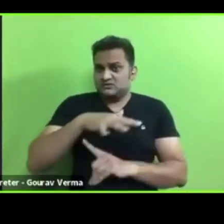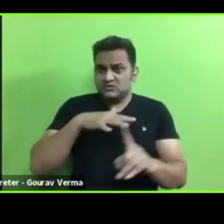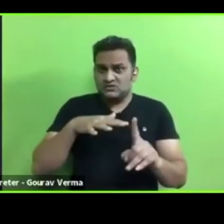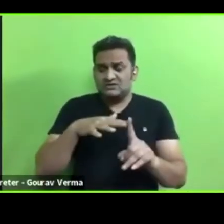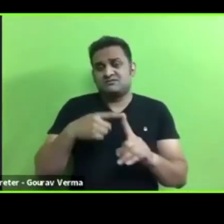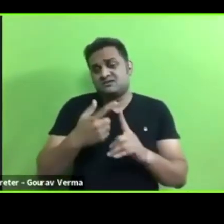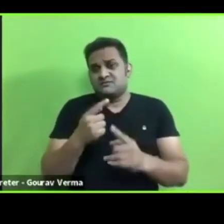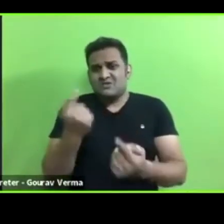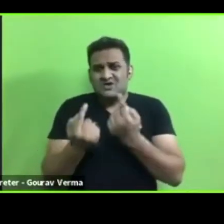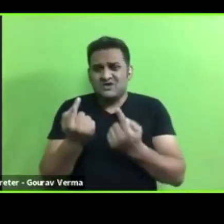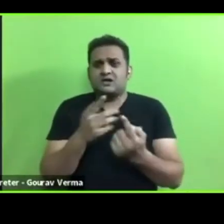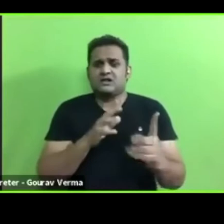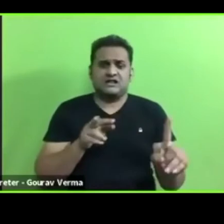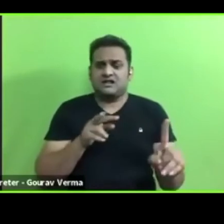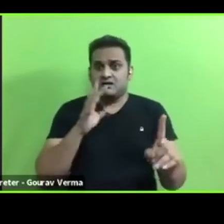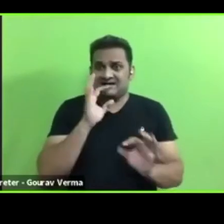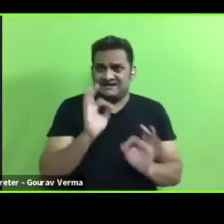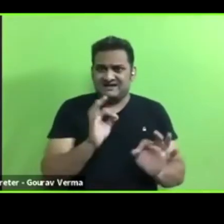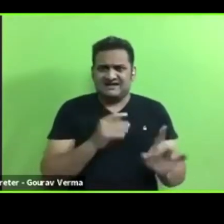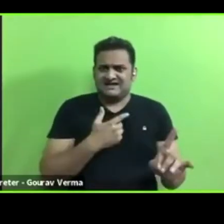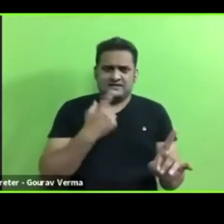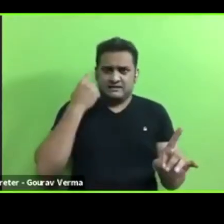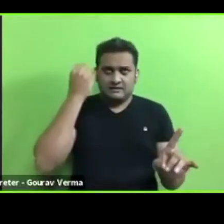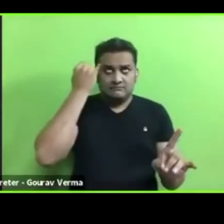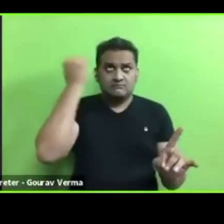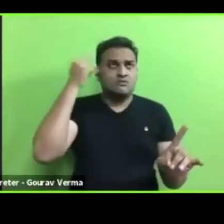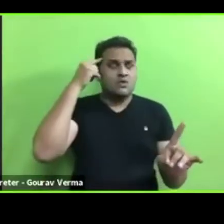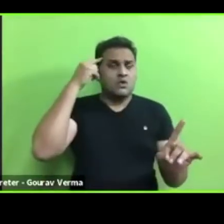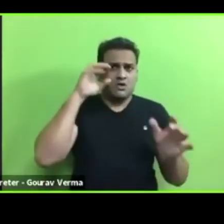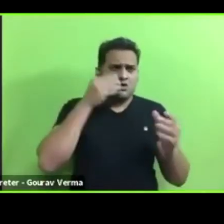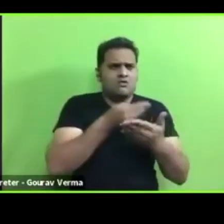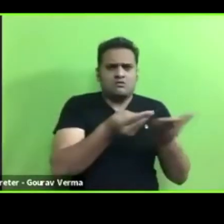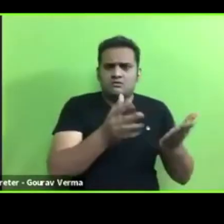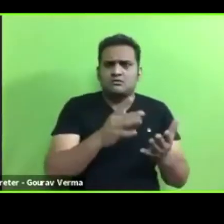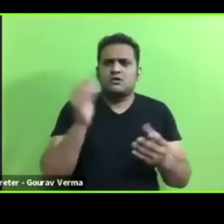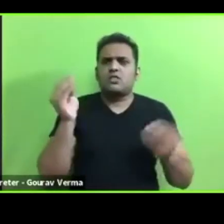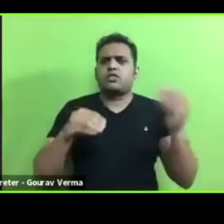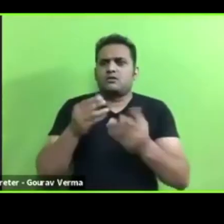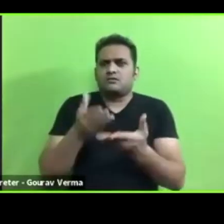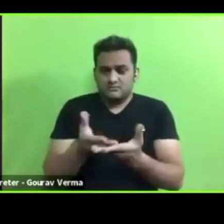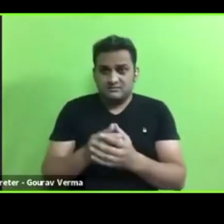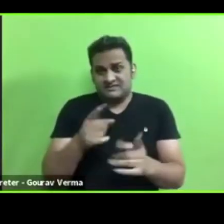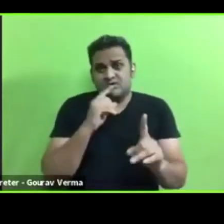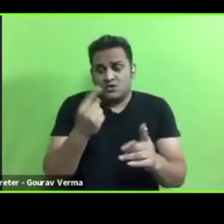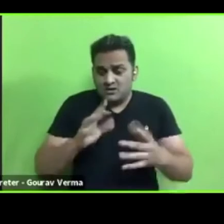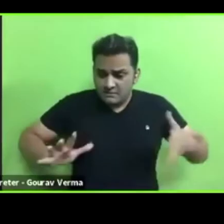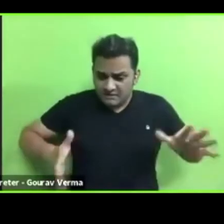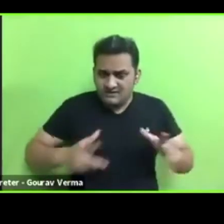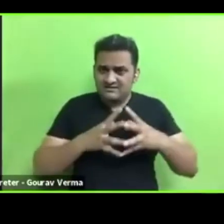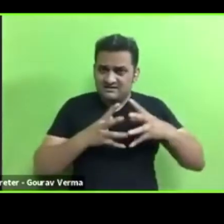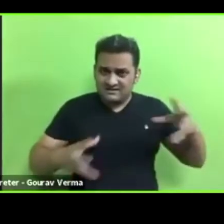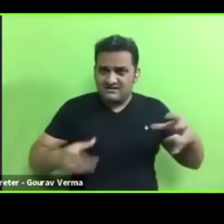politically and not actually through the engagement of ideas. And therefore, this is not just a Mridangam making. I can tell